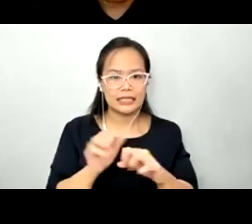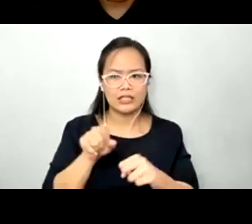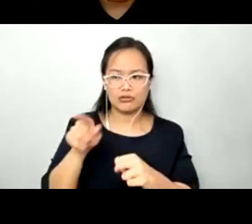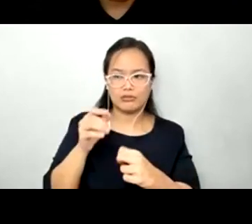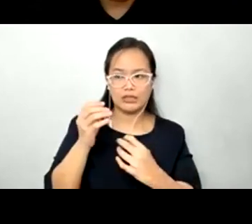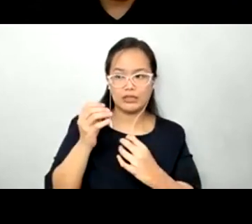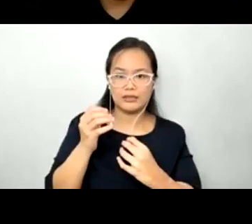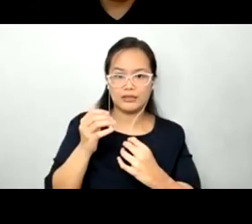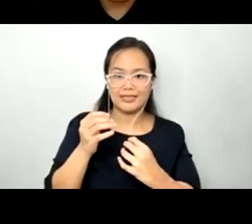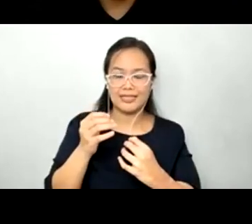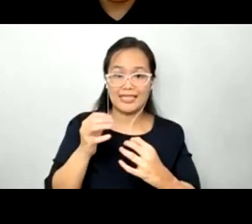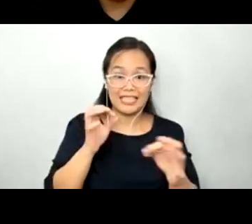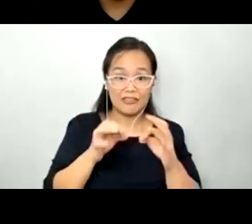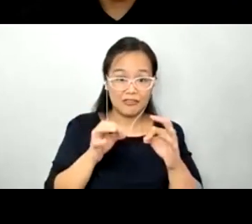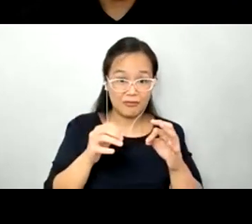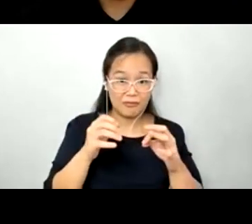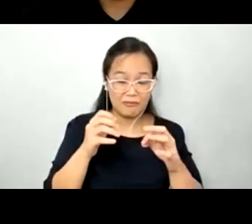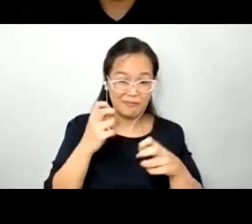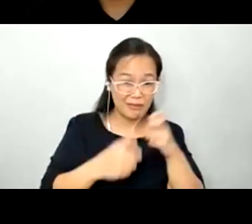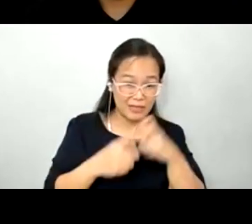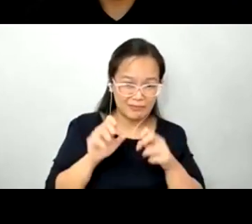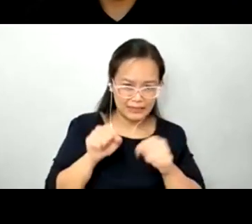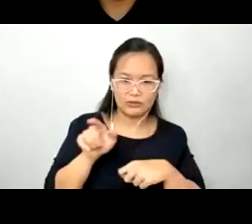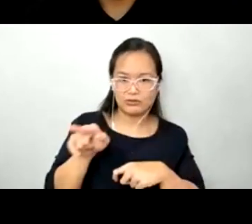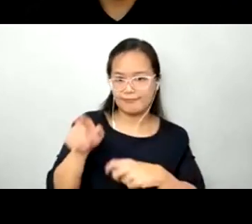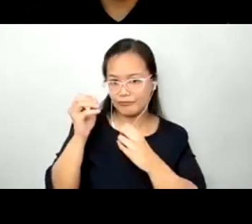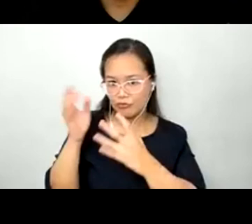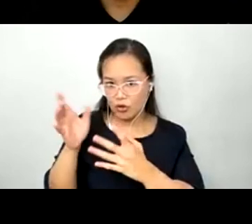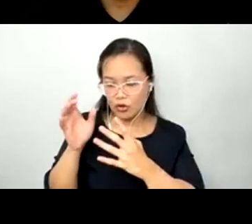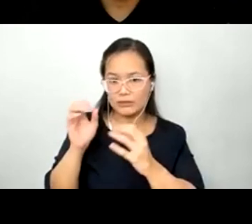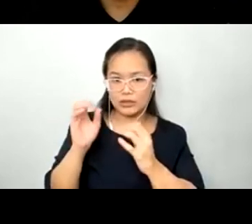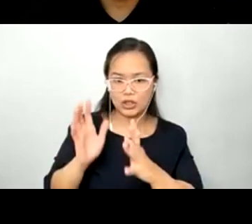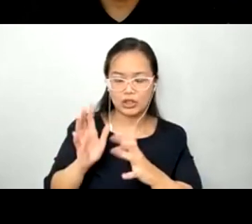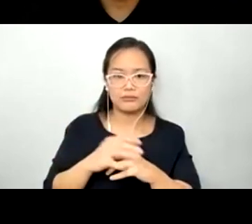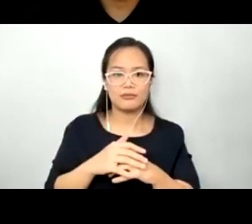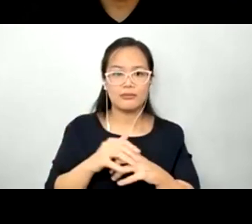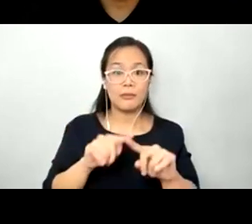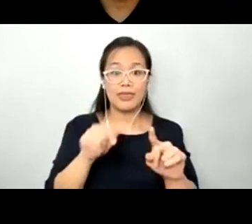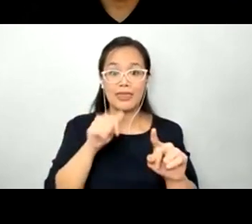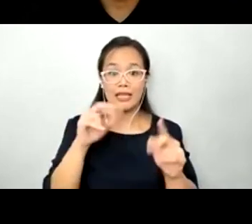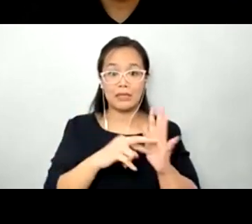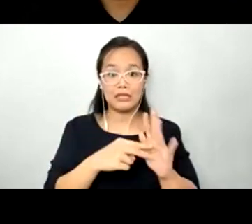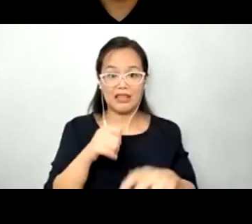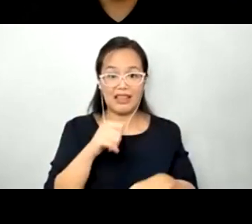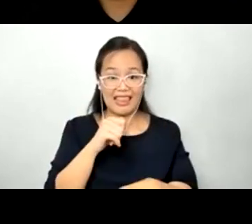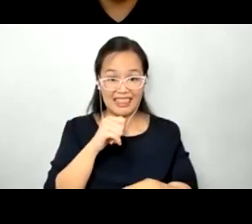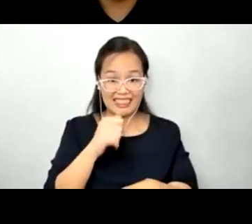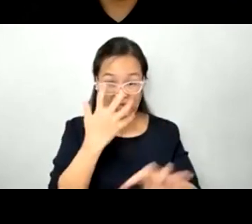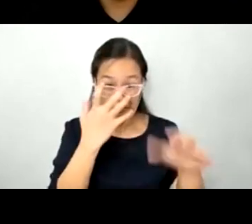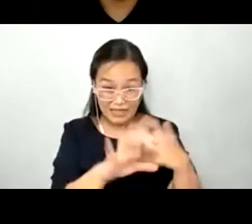time to resolve those conflicts. But it doesn't mean that you don't empathize or you're not sensitive. In my